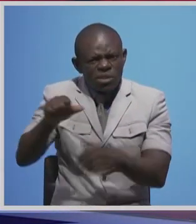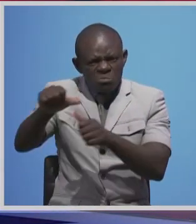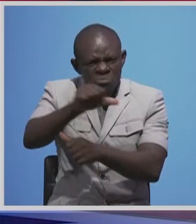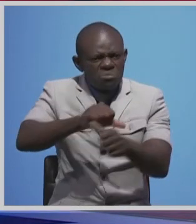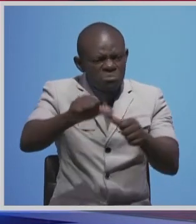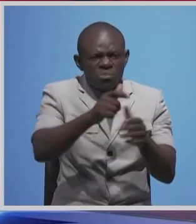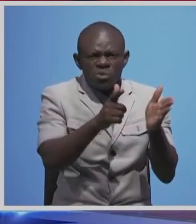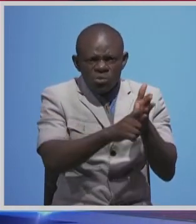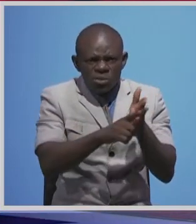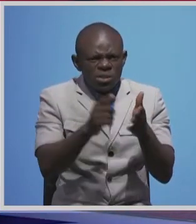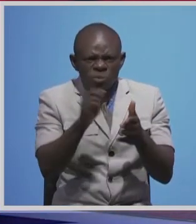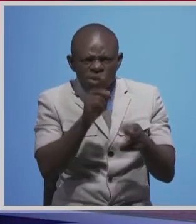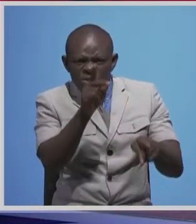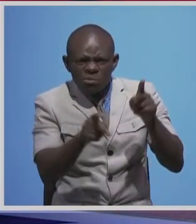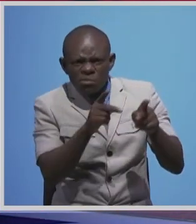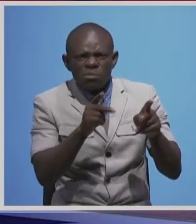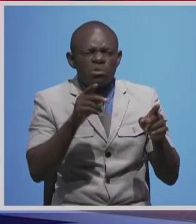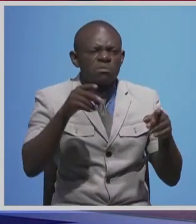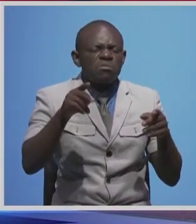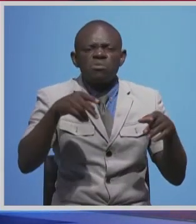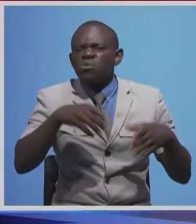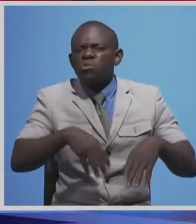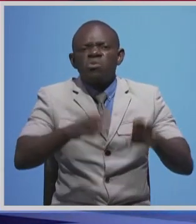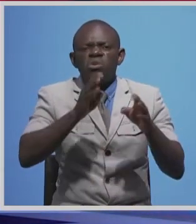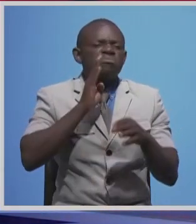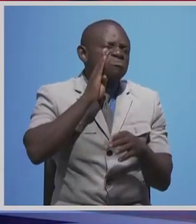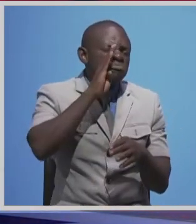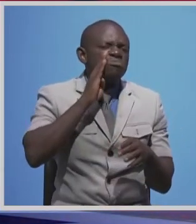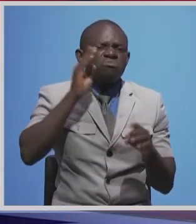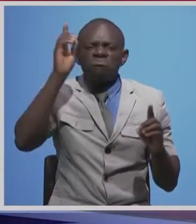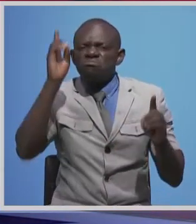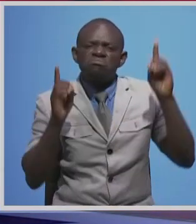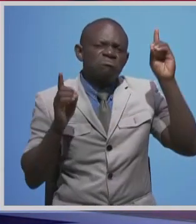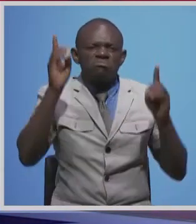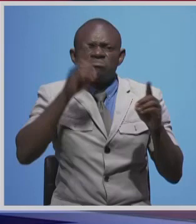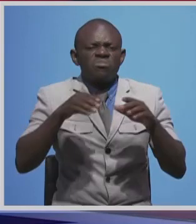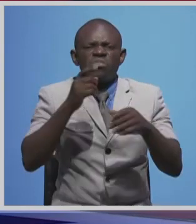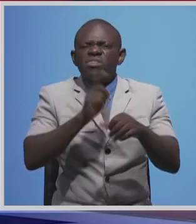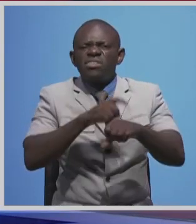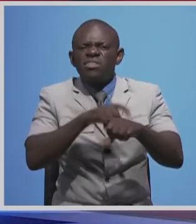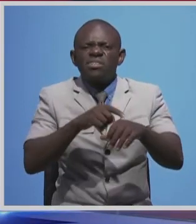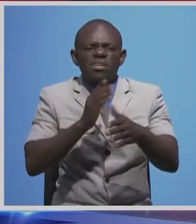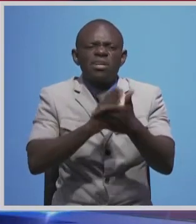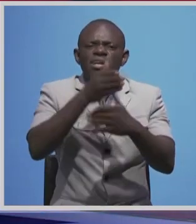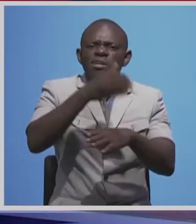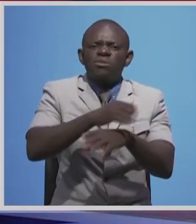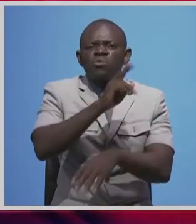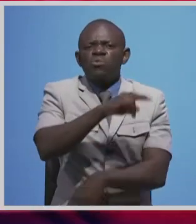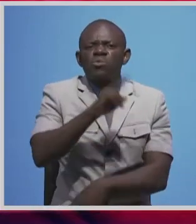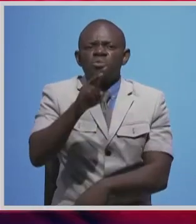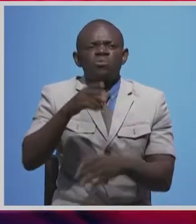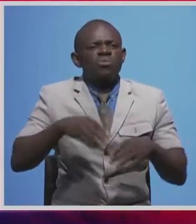the city where they found revelers partying as the bars and the nightclubs continued operating beyond 22 hours. More in the following